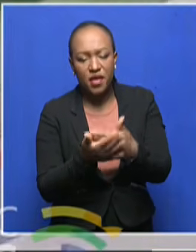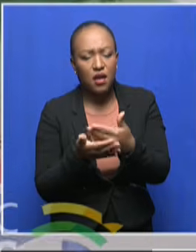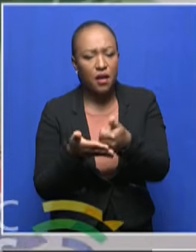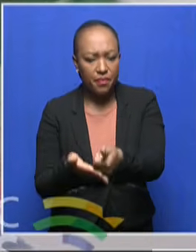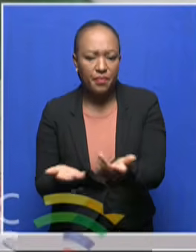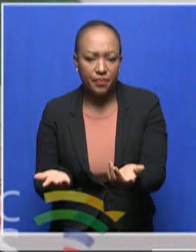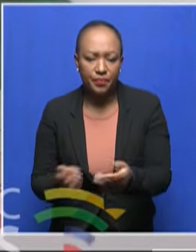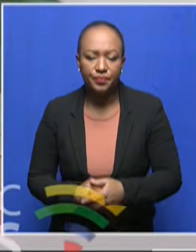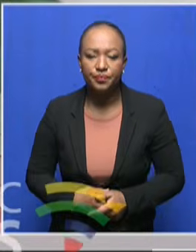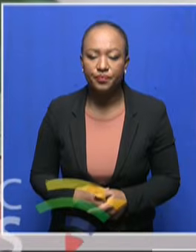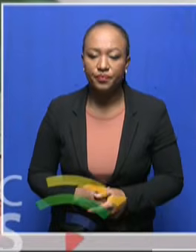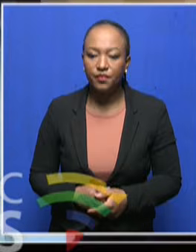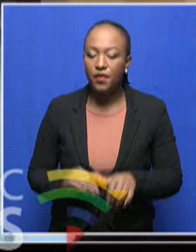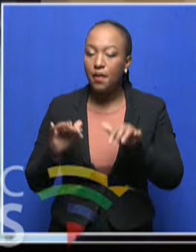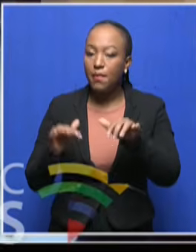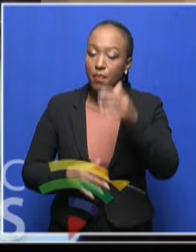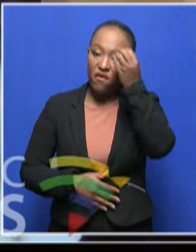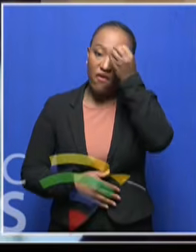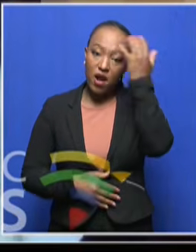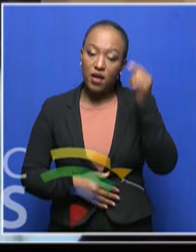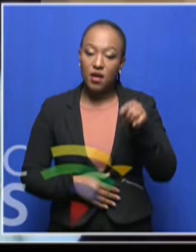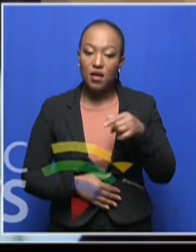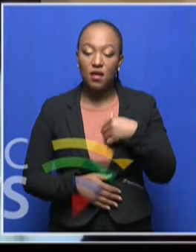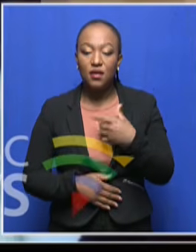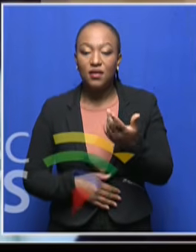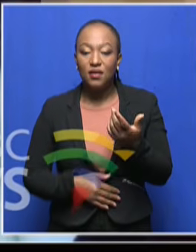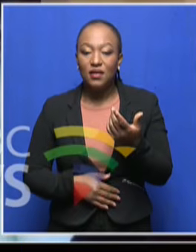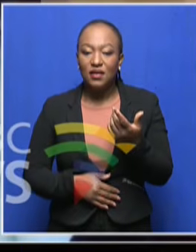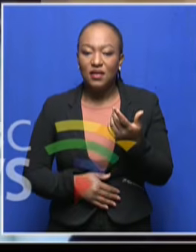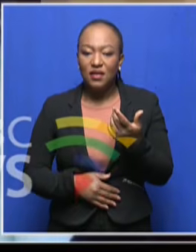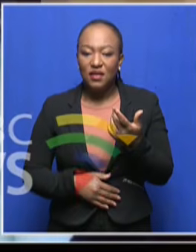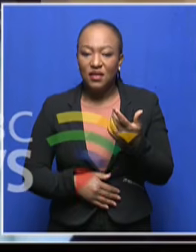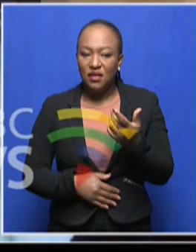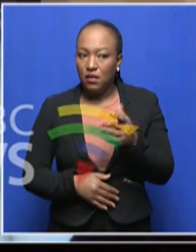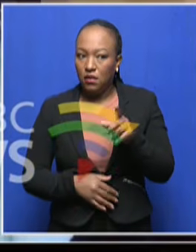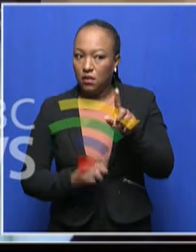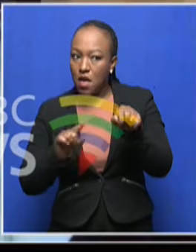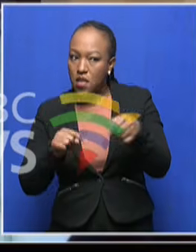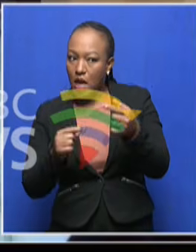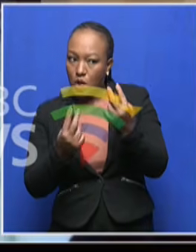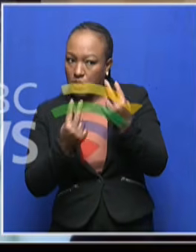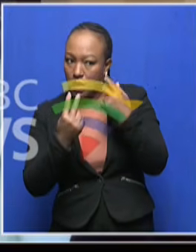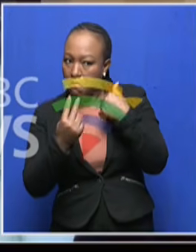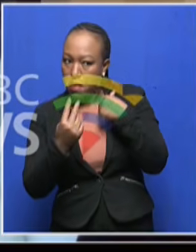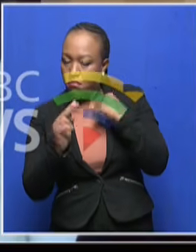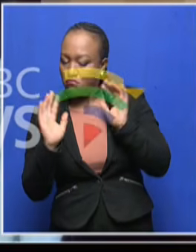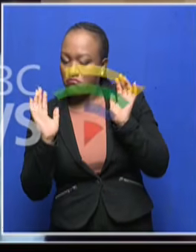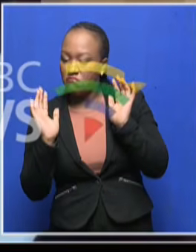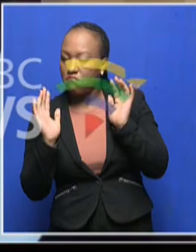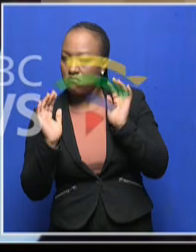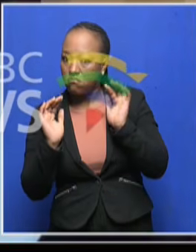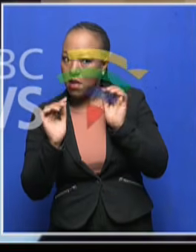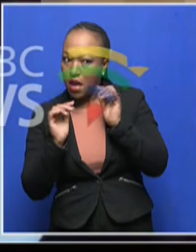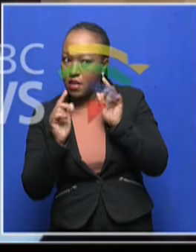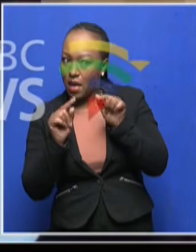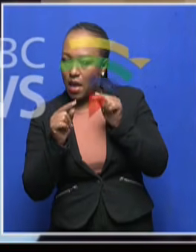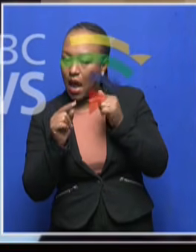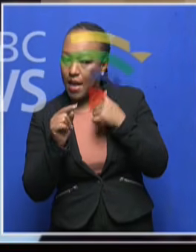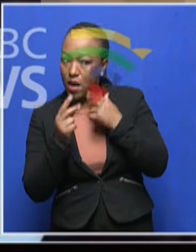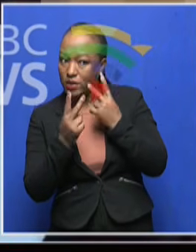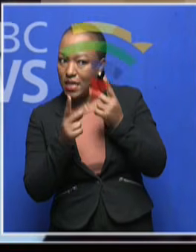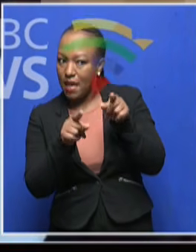think people kind of forget that. You think they're the ones that you want. You sort of like, if they can't see you, you can't, you can't see them, they can't